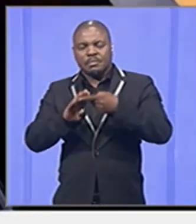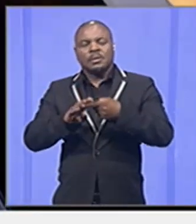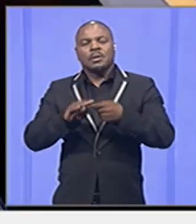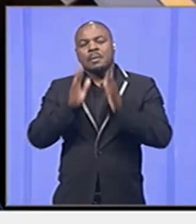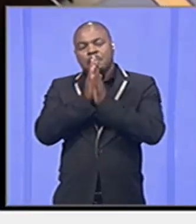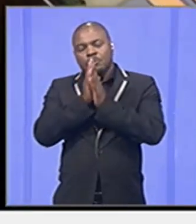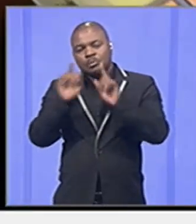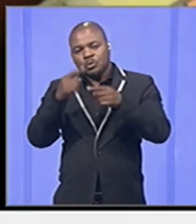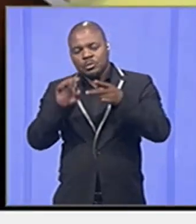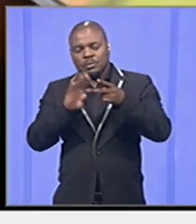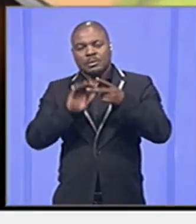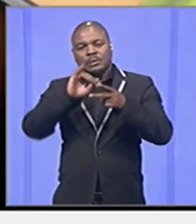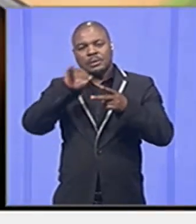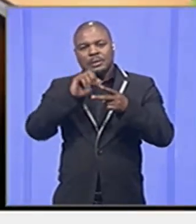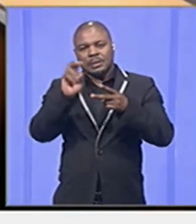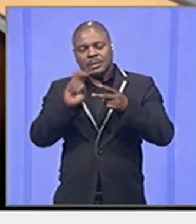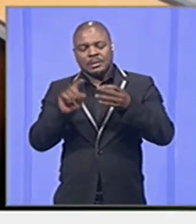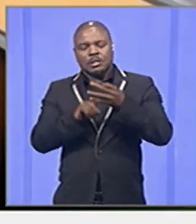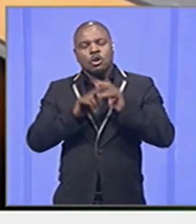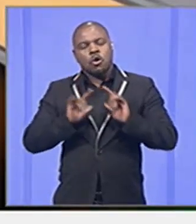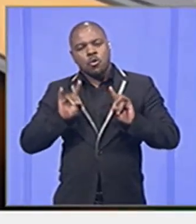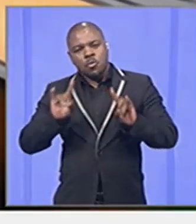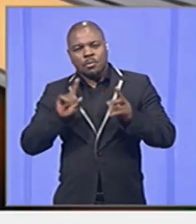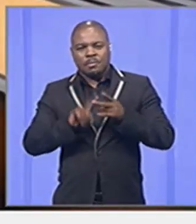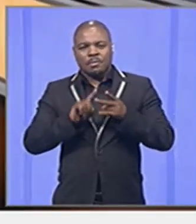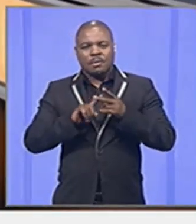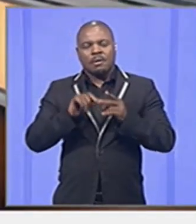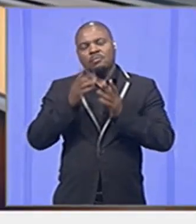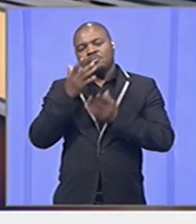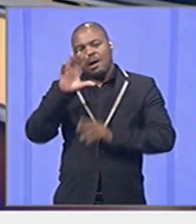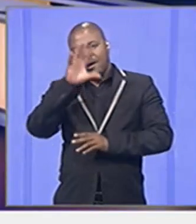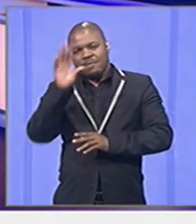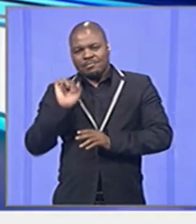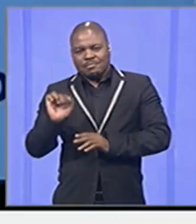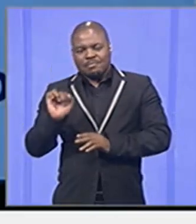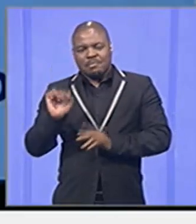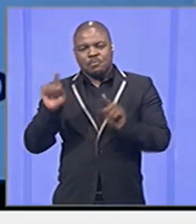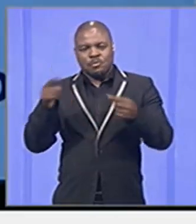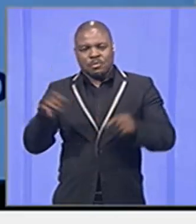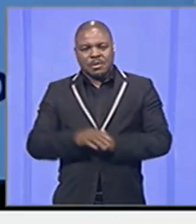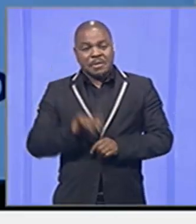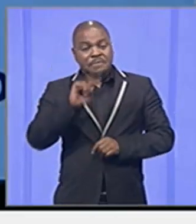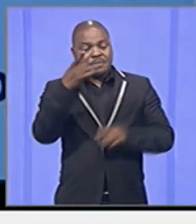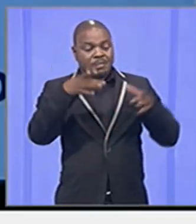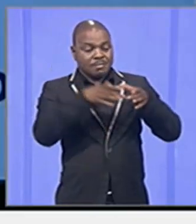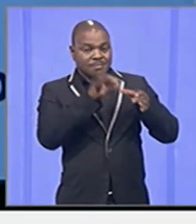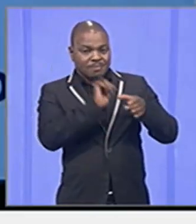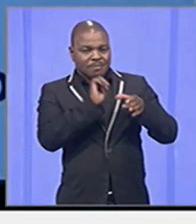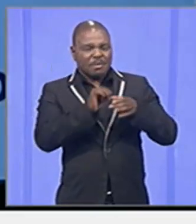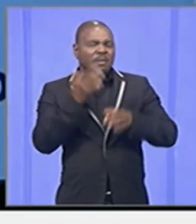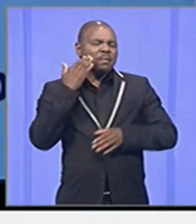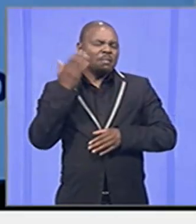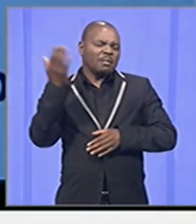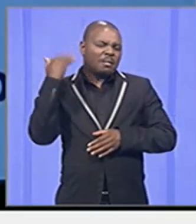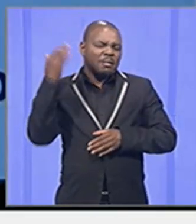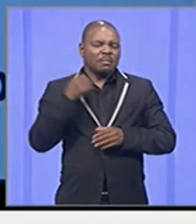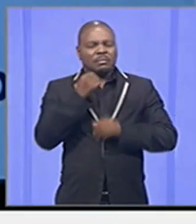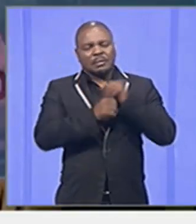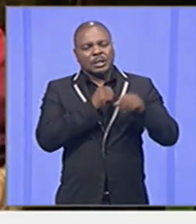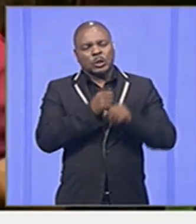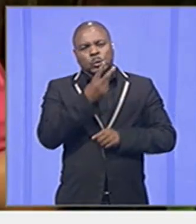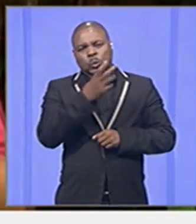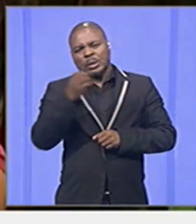gospel, jazz, rock le afro. Album ya gagwe ya mathomo ye e lokolotšwego mathomong a mengwaga ya bo 2000